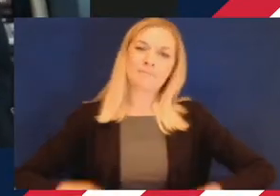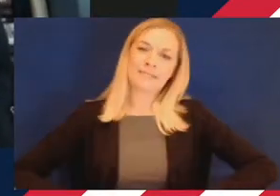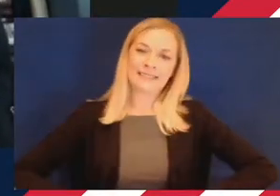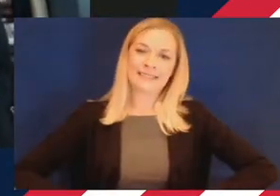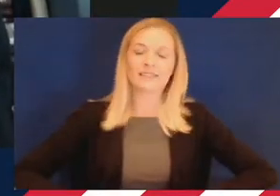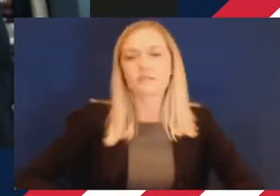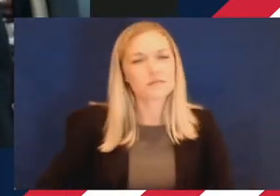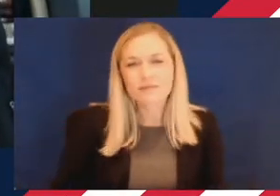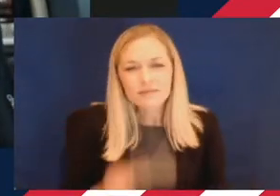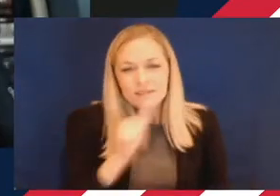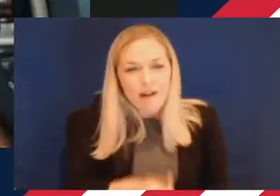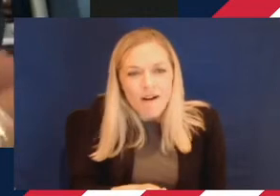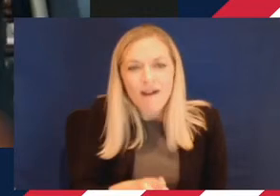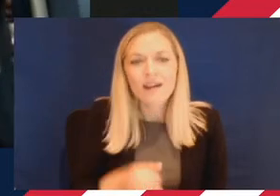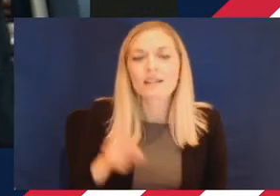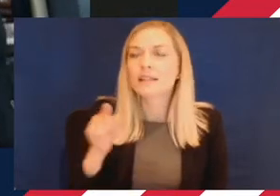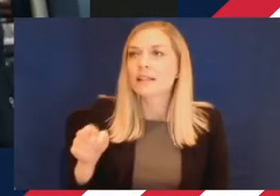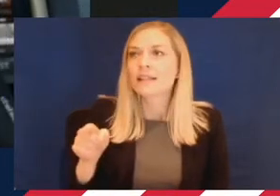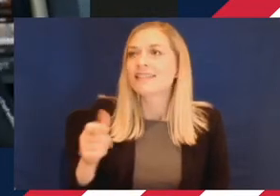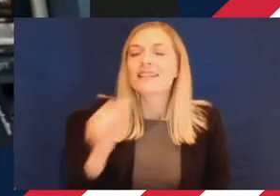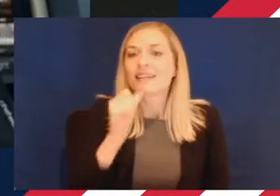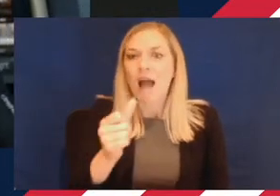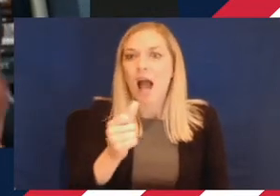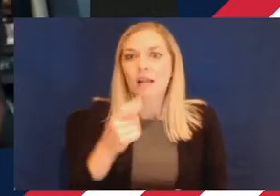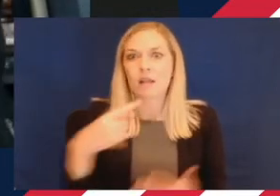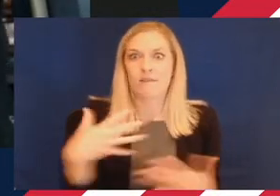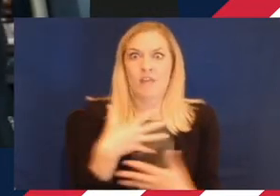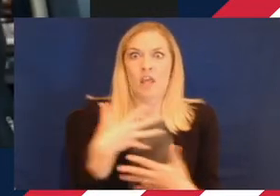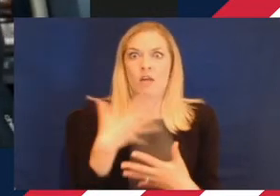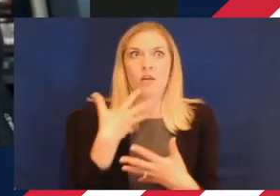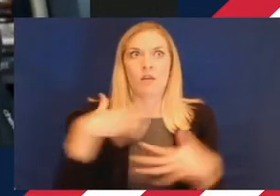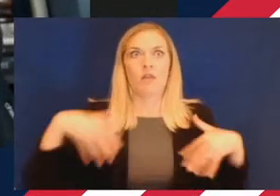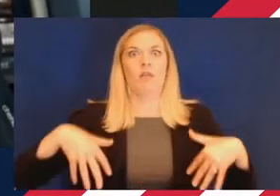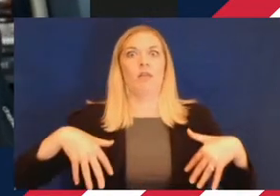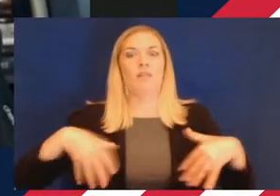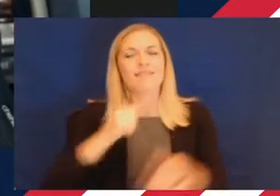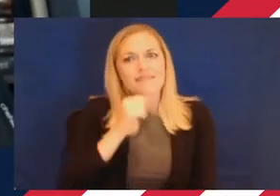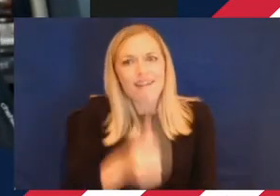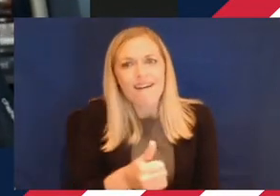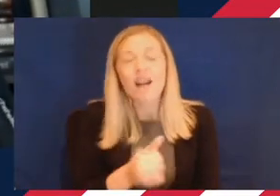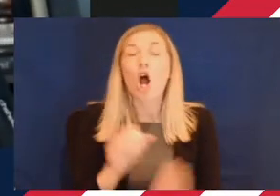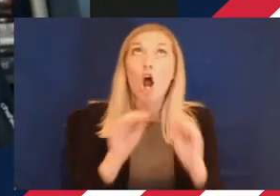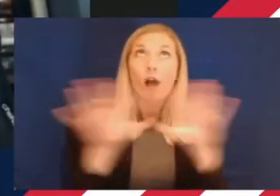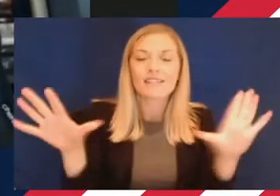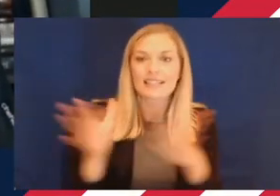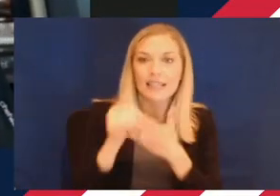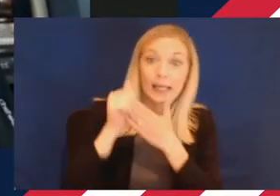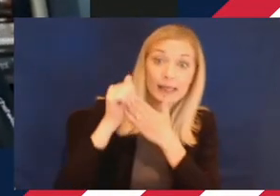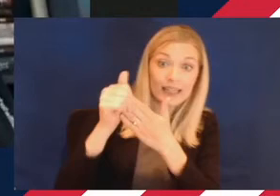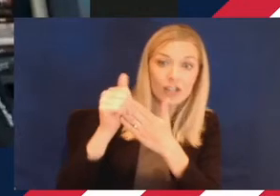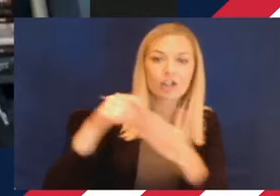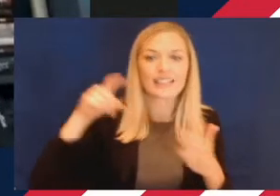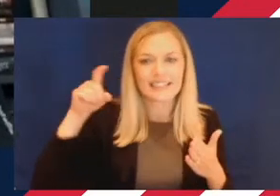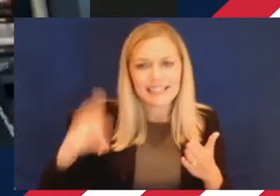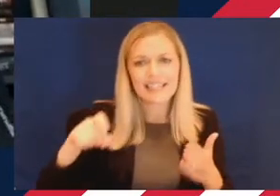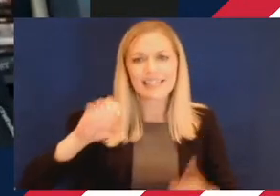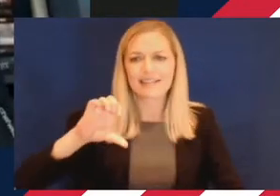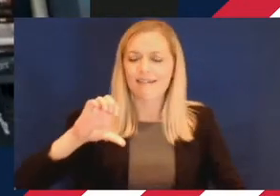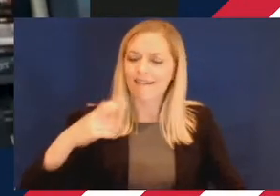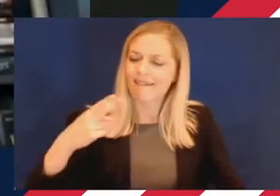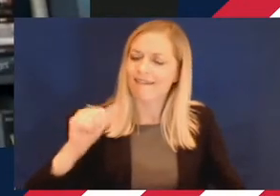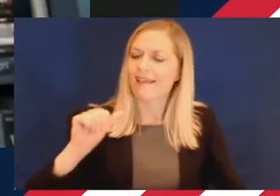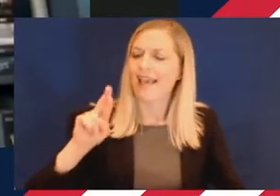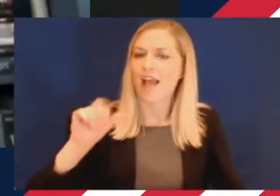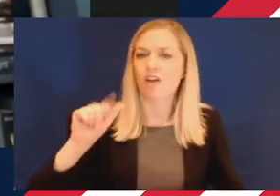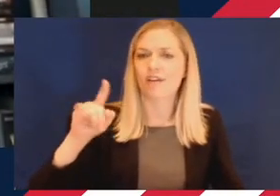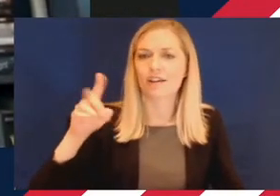fear. So it's obvious that we need character and leadership in the White House. And that's all I have for you